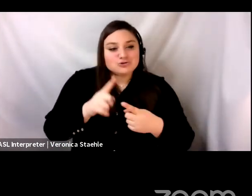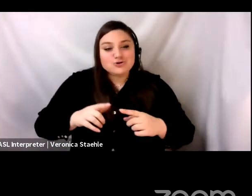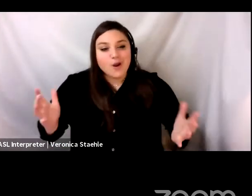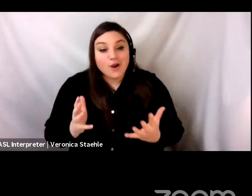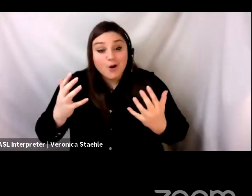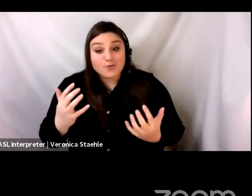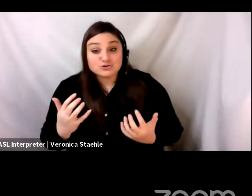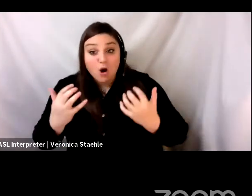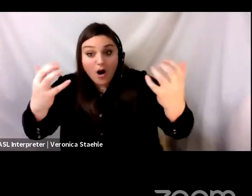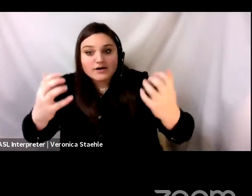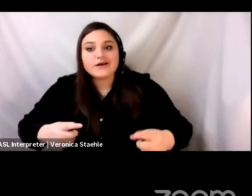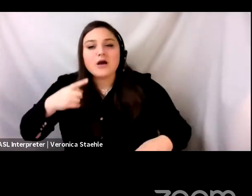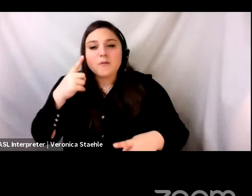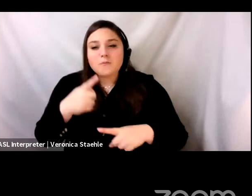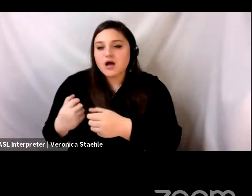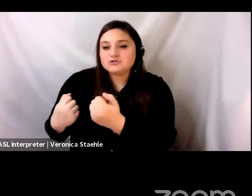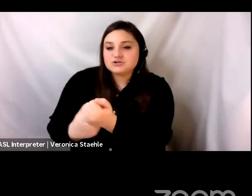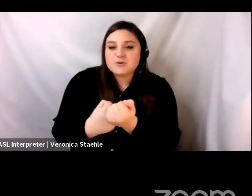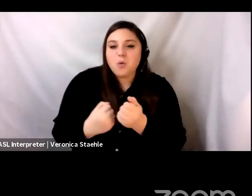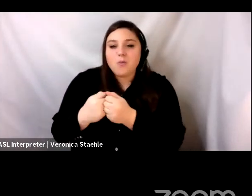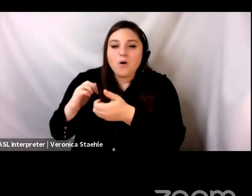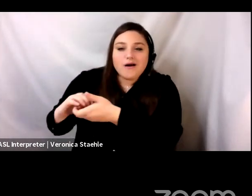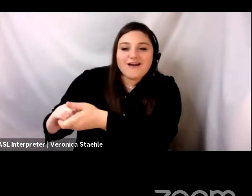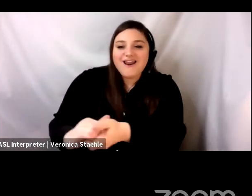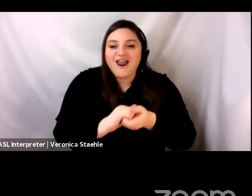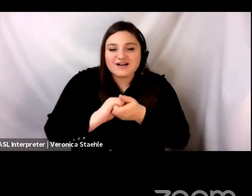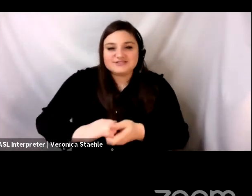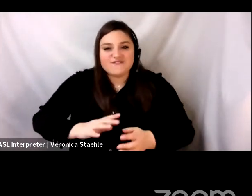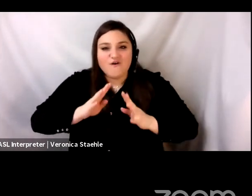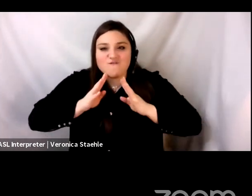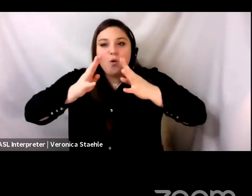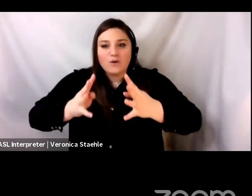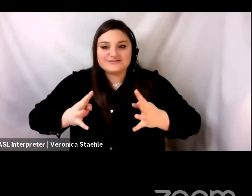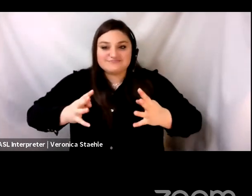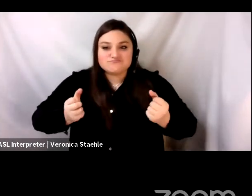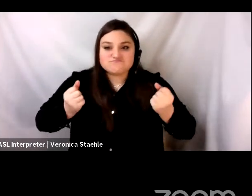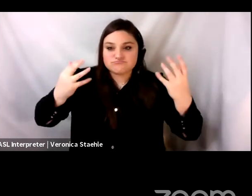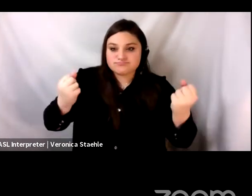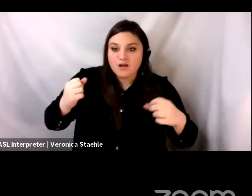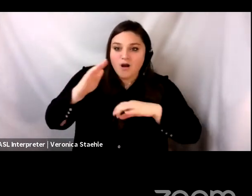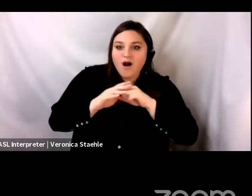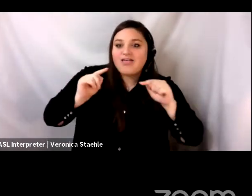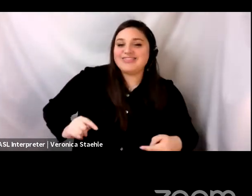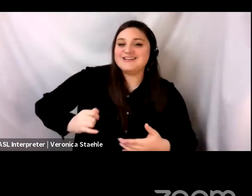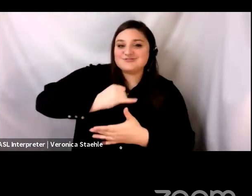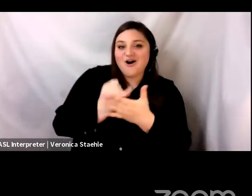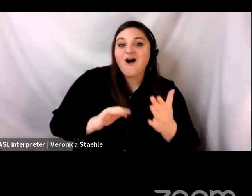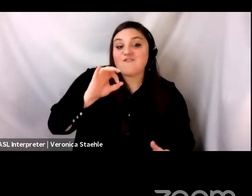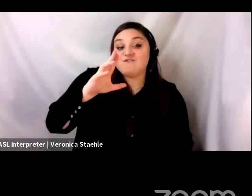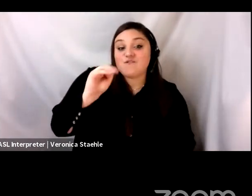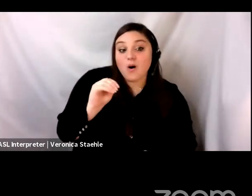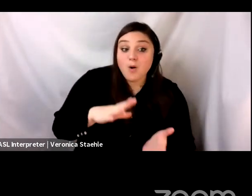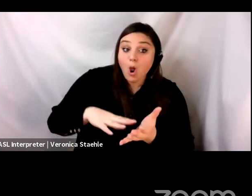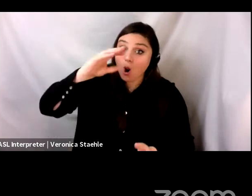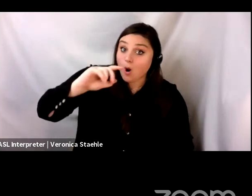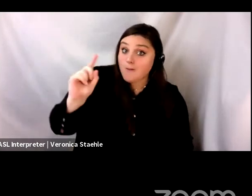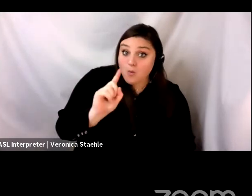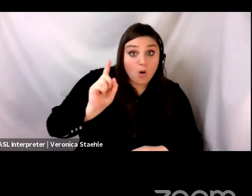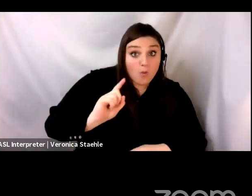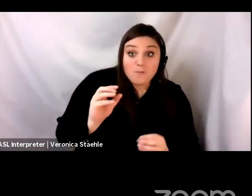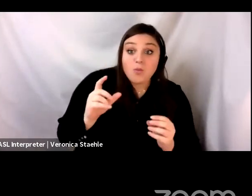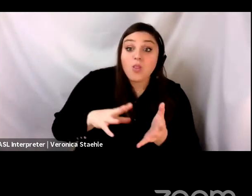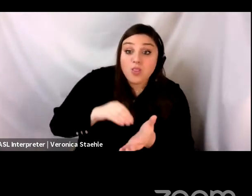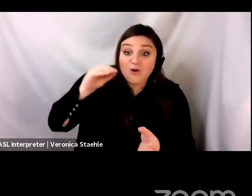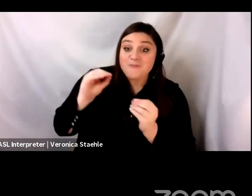collective voice for this art form. You can learn more about us on our website at dance.nyc.